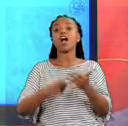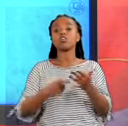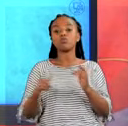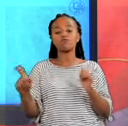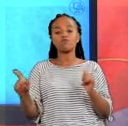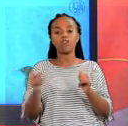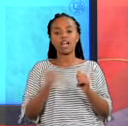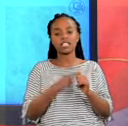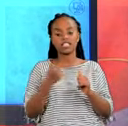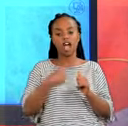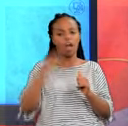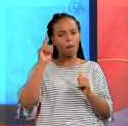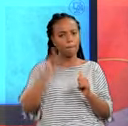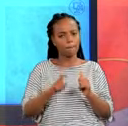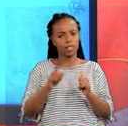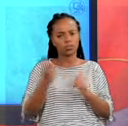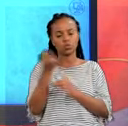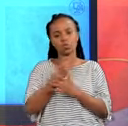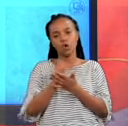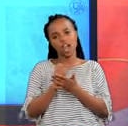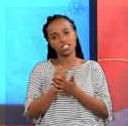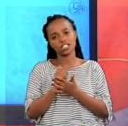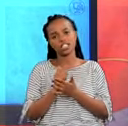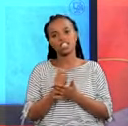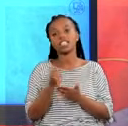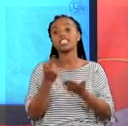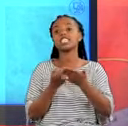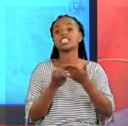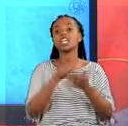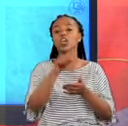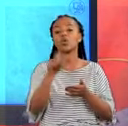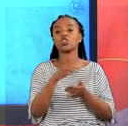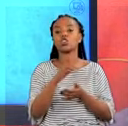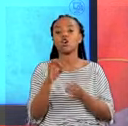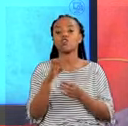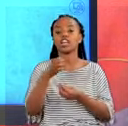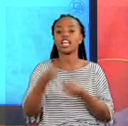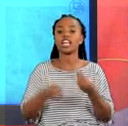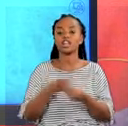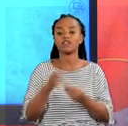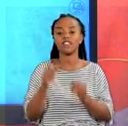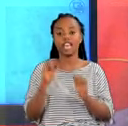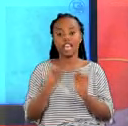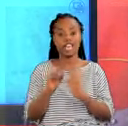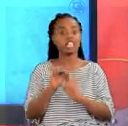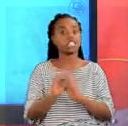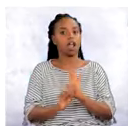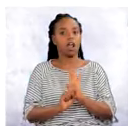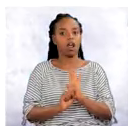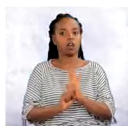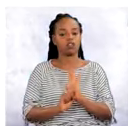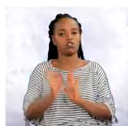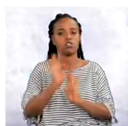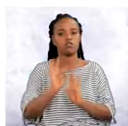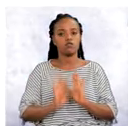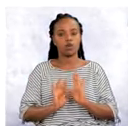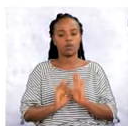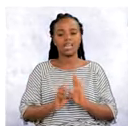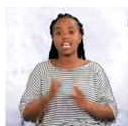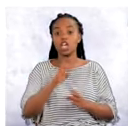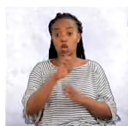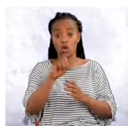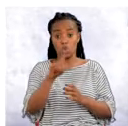first, I need to write this equation of ellipse in standard form. We have the